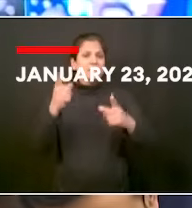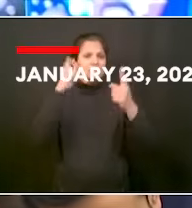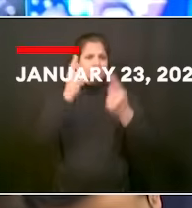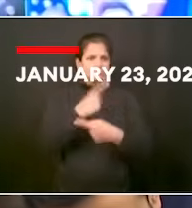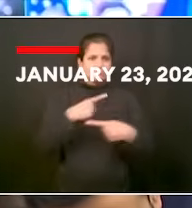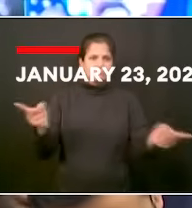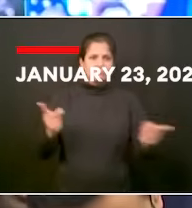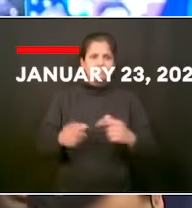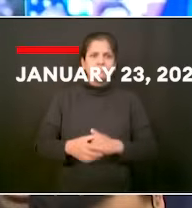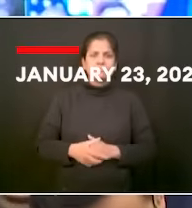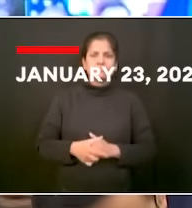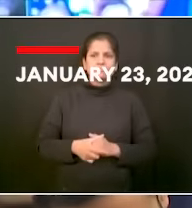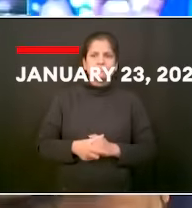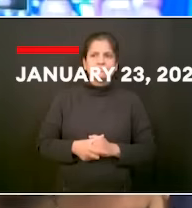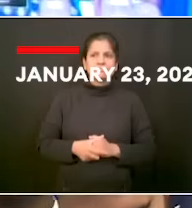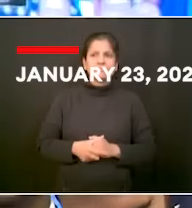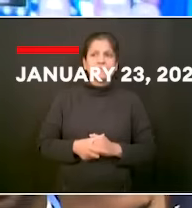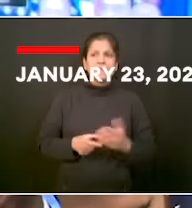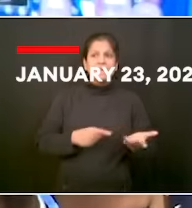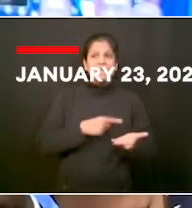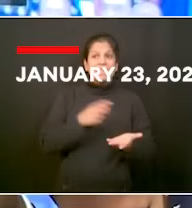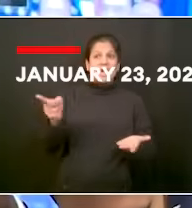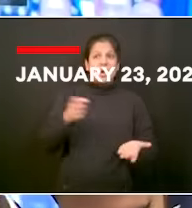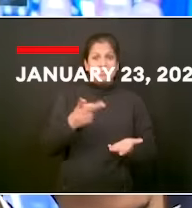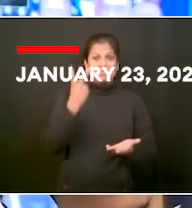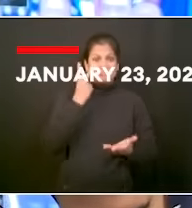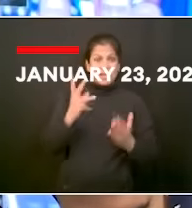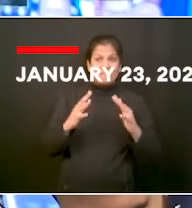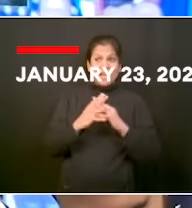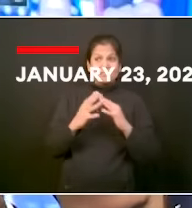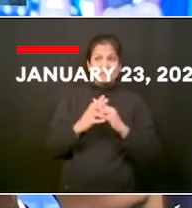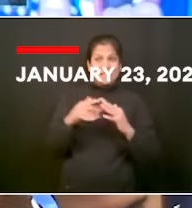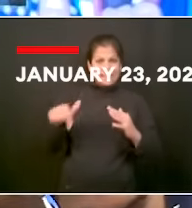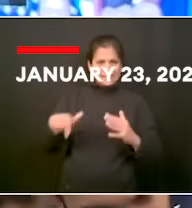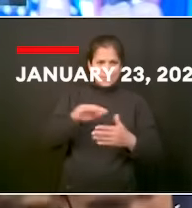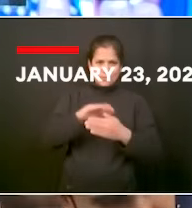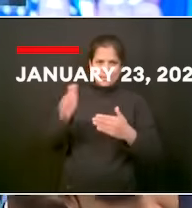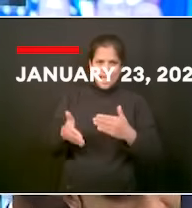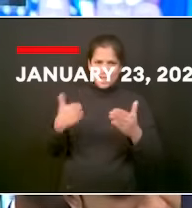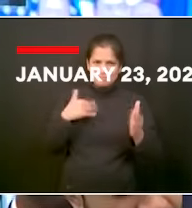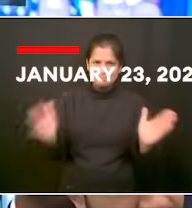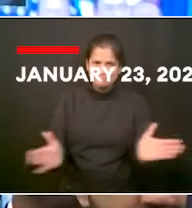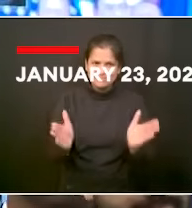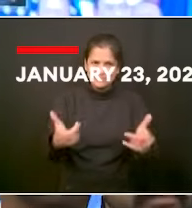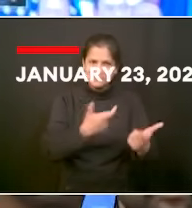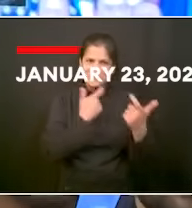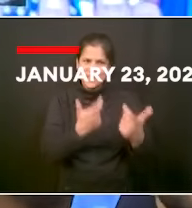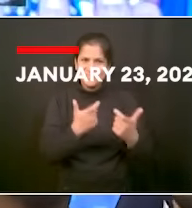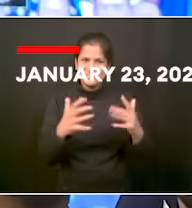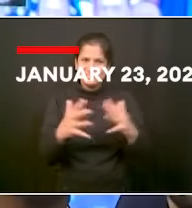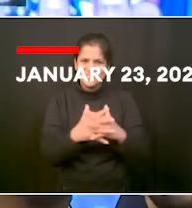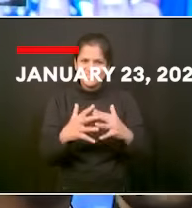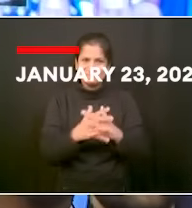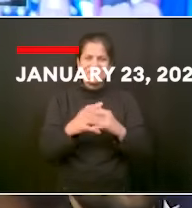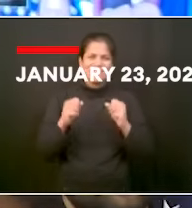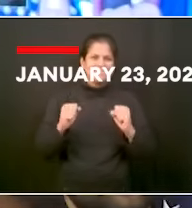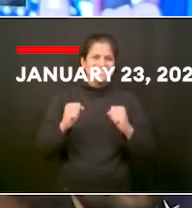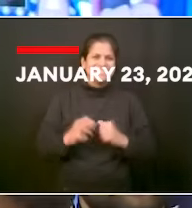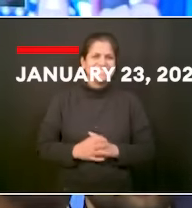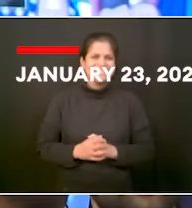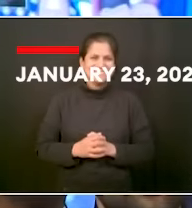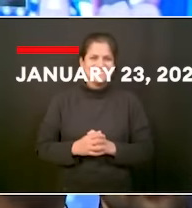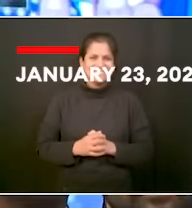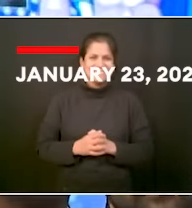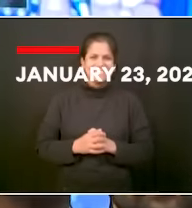also football if it comes to that. But thank you for your leadership. And I've been in touch with Governor Hochul this morning.